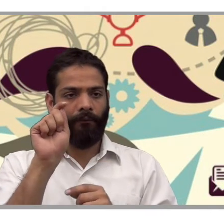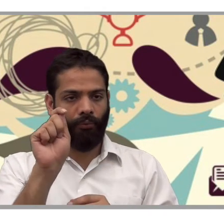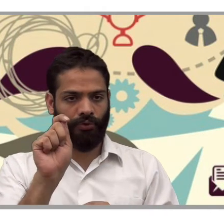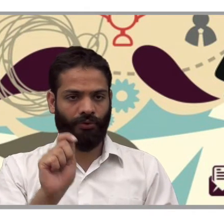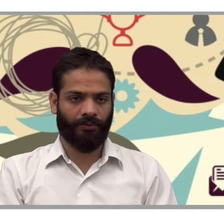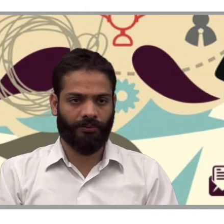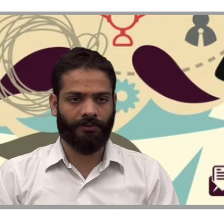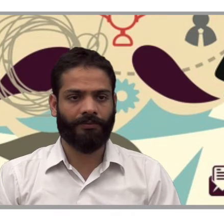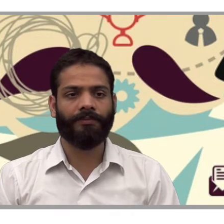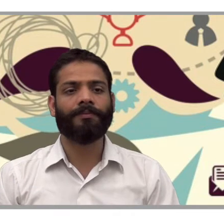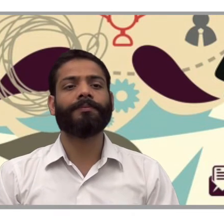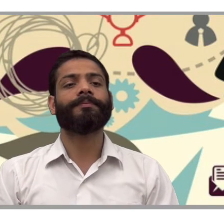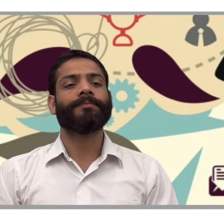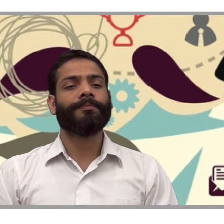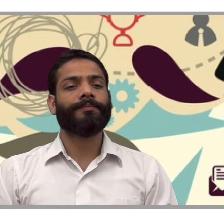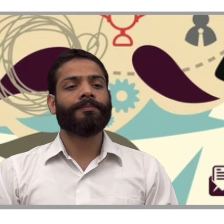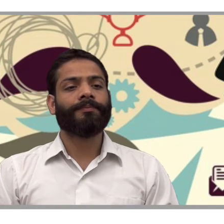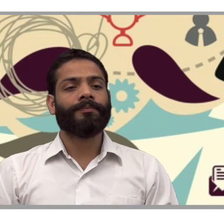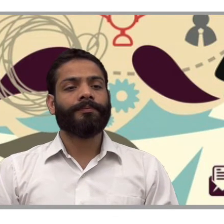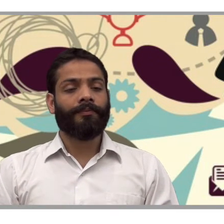position, resulting